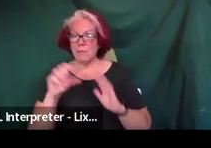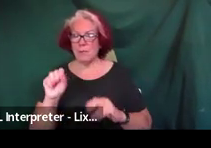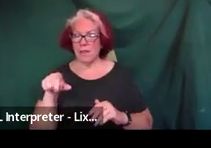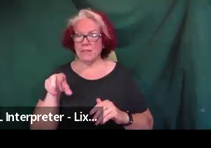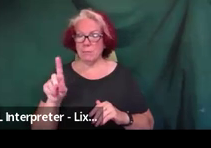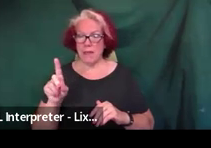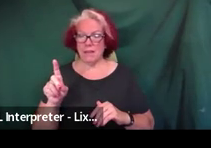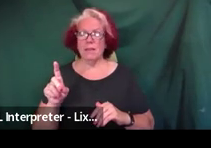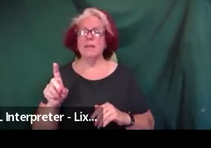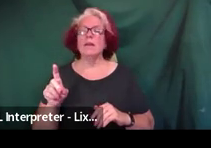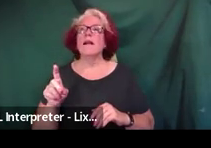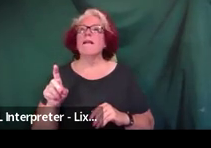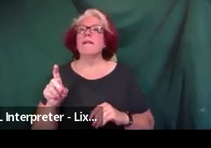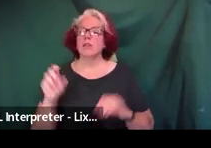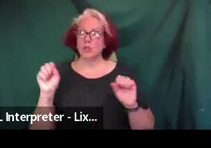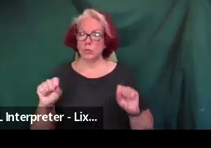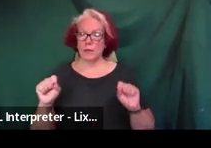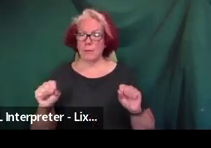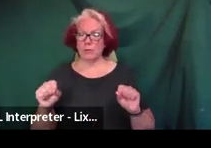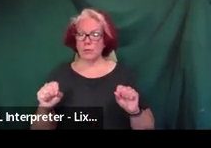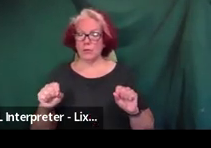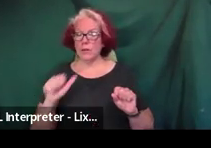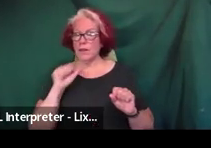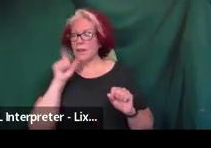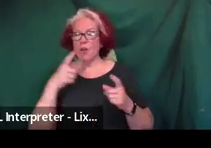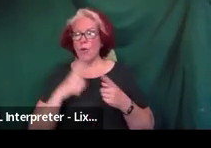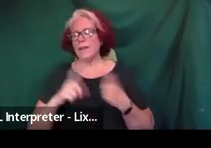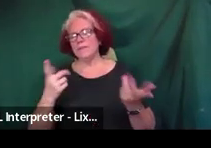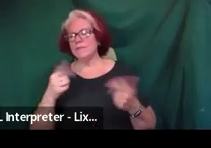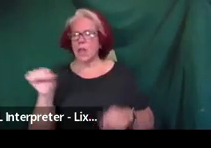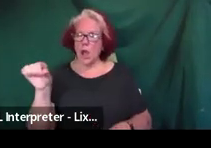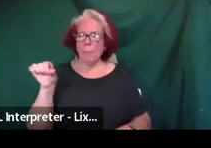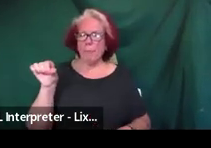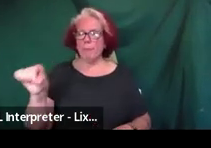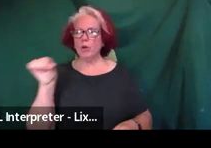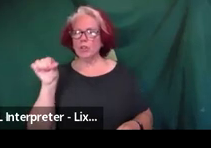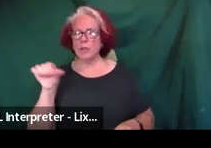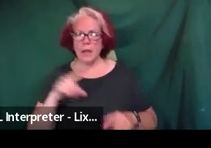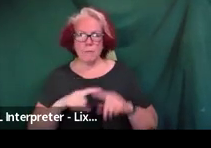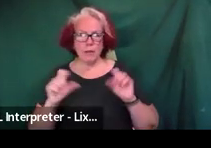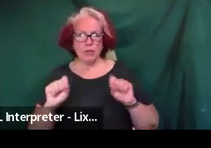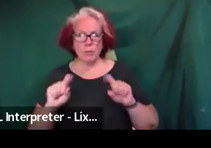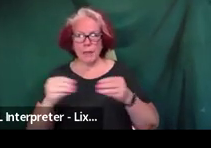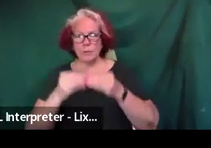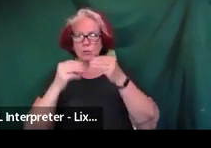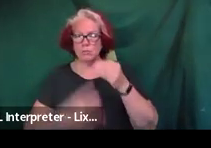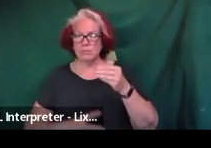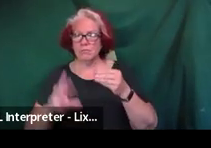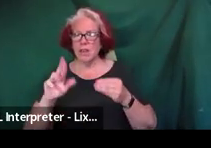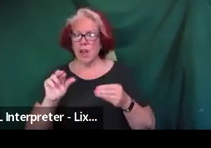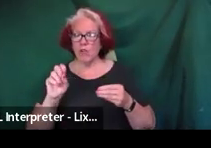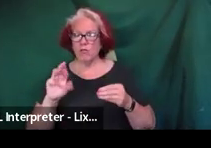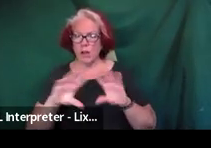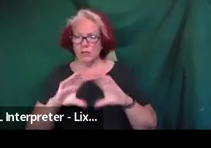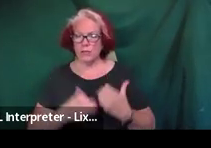Wayne, you should be able to not quite just push a button, but you should be able to get a roster of classes and who's teaching